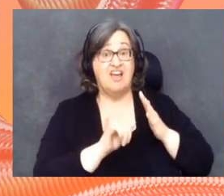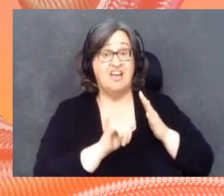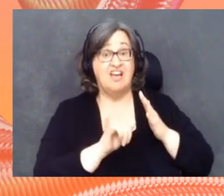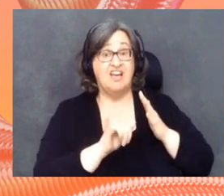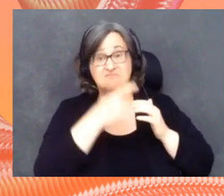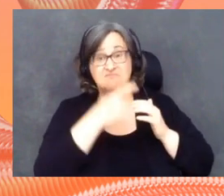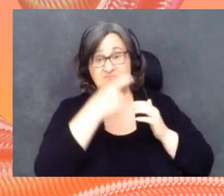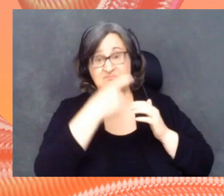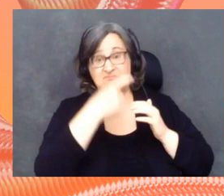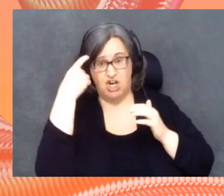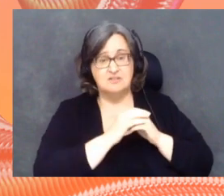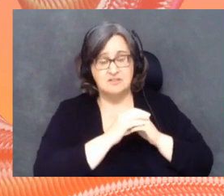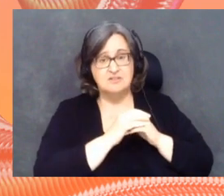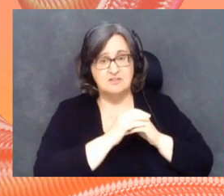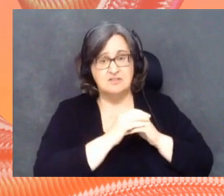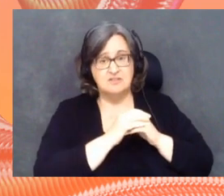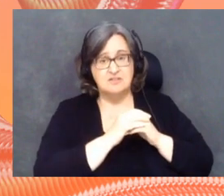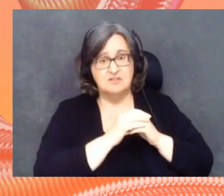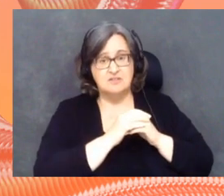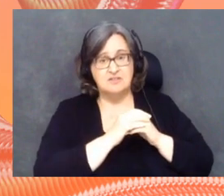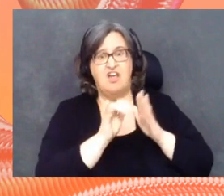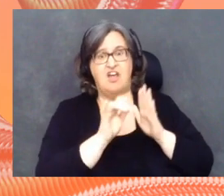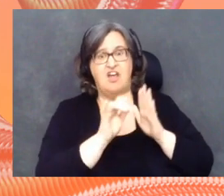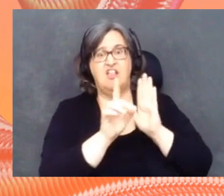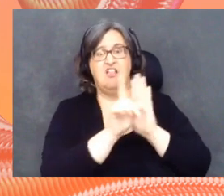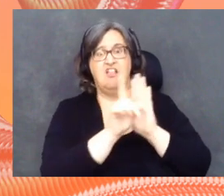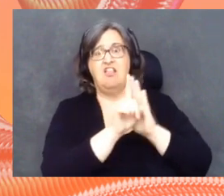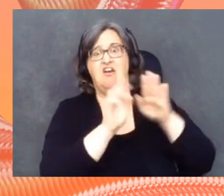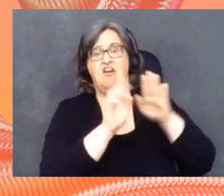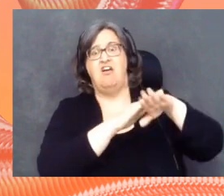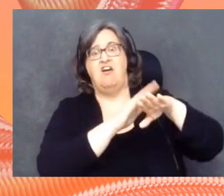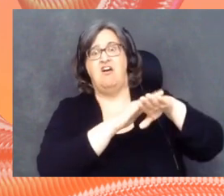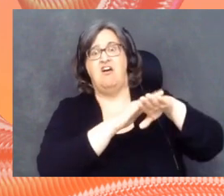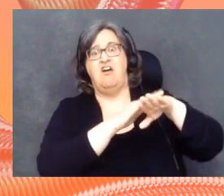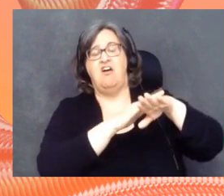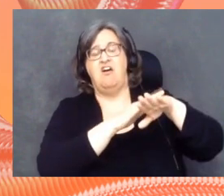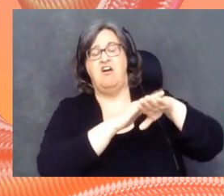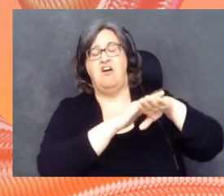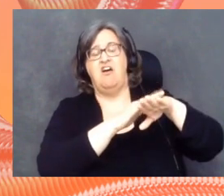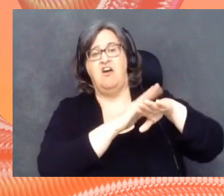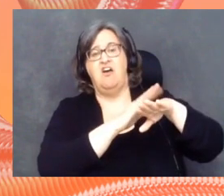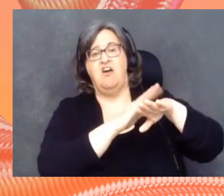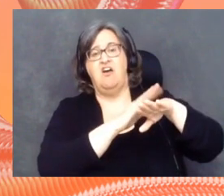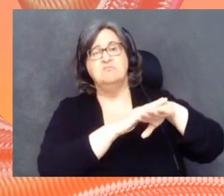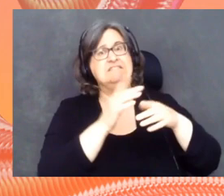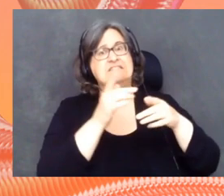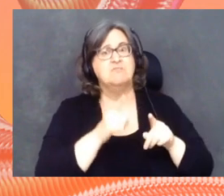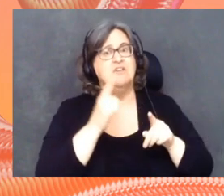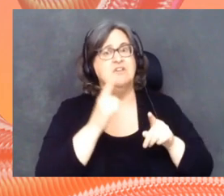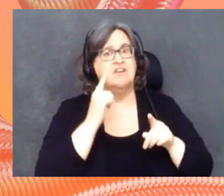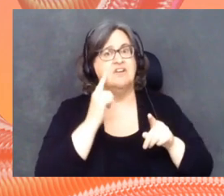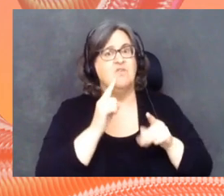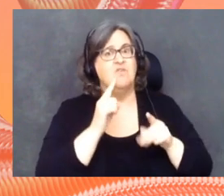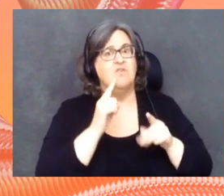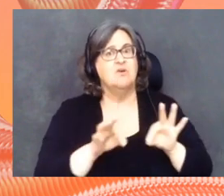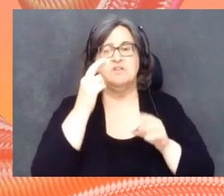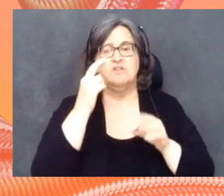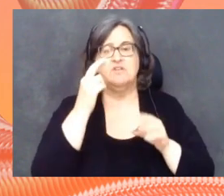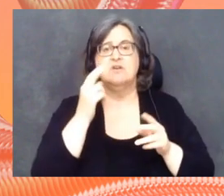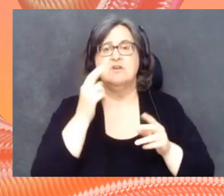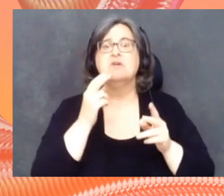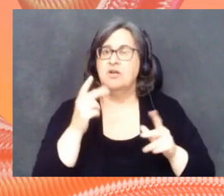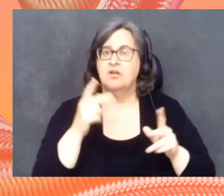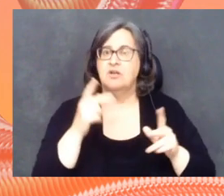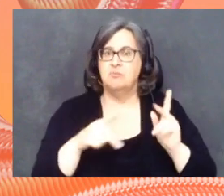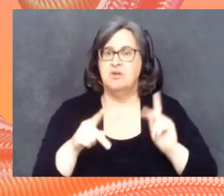that alarm bell is going for a very important reason. Yeah. And a lot of people have said, you know, like, this